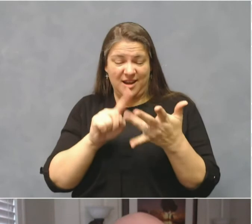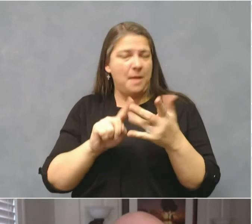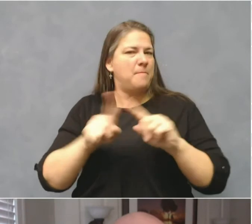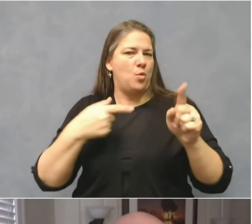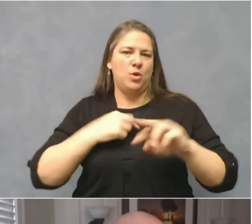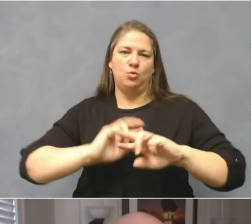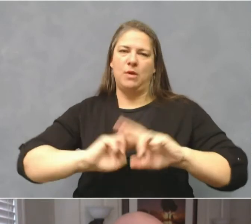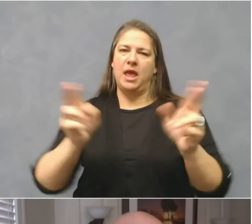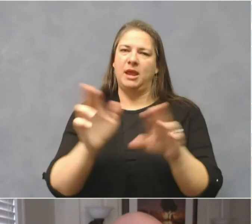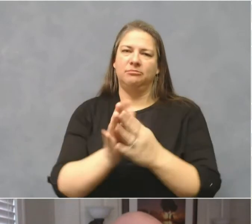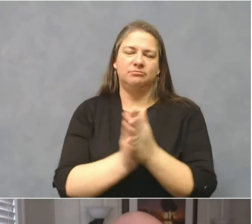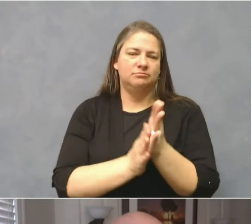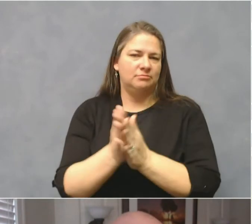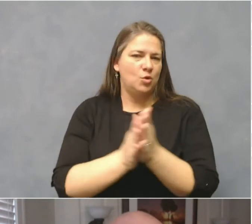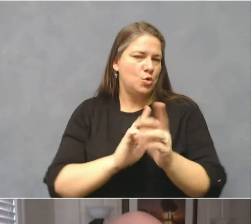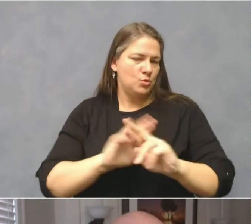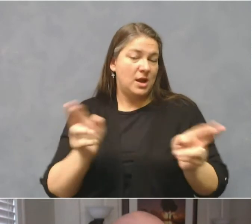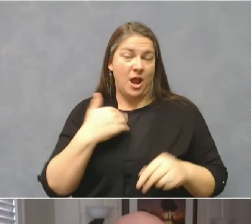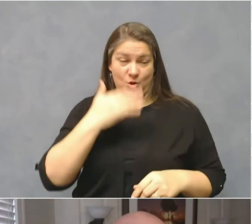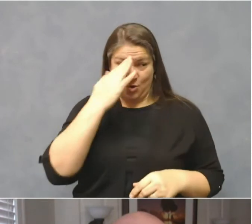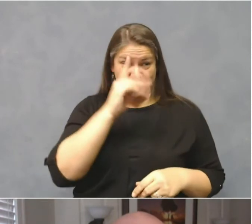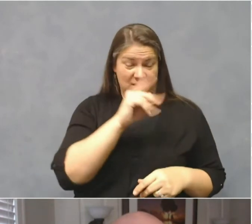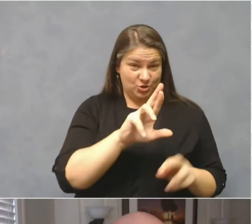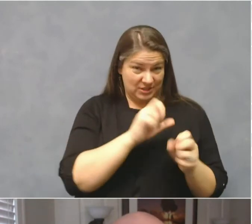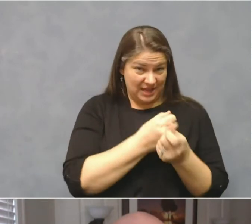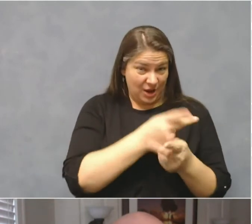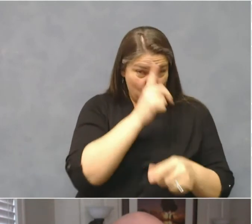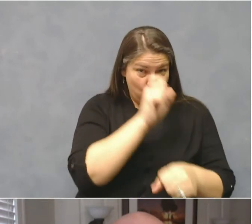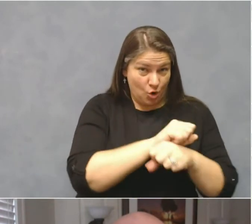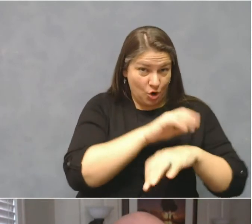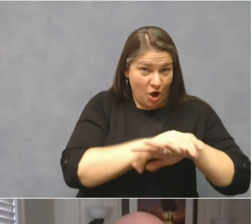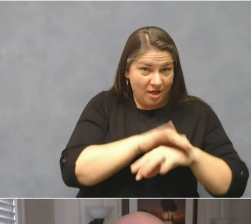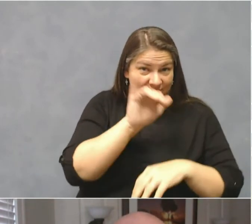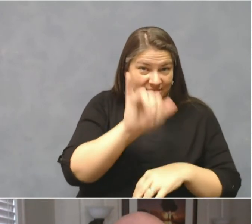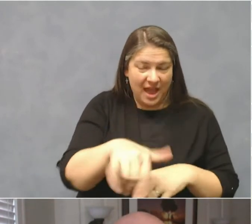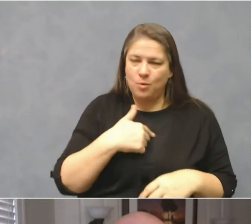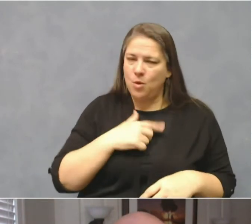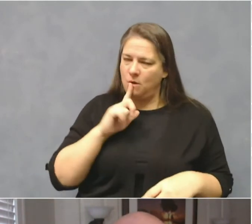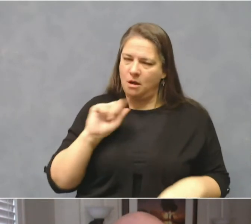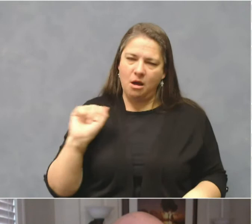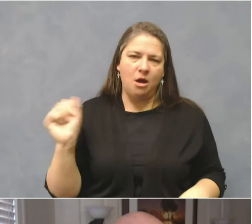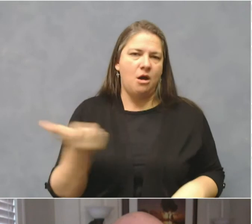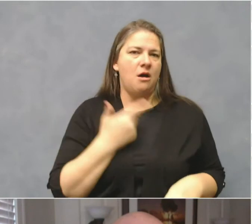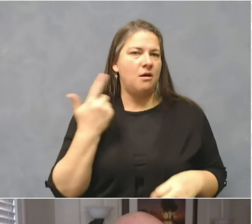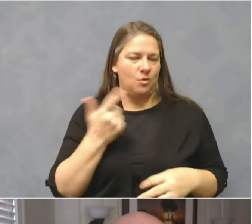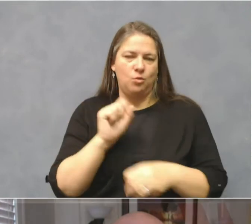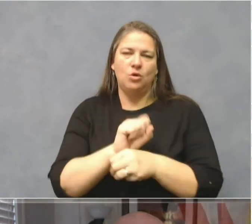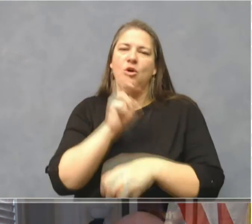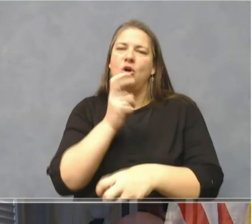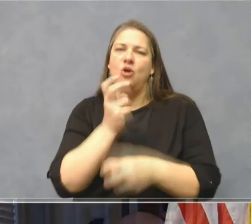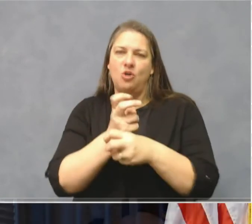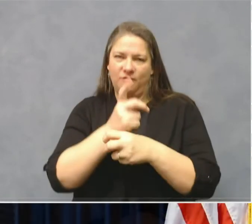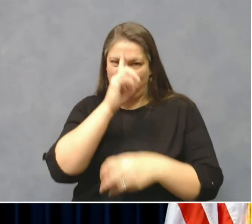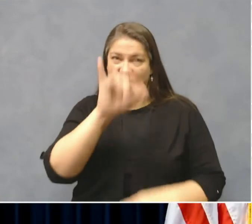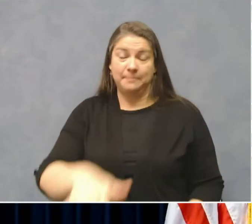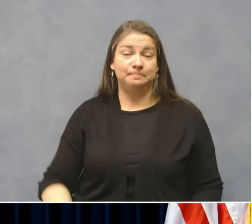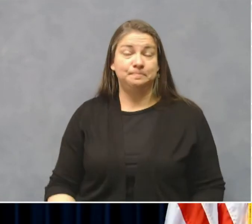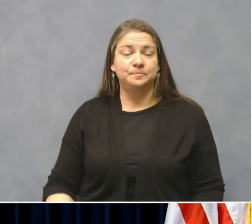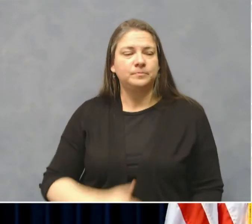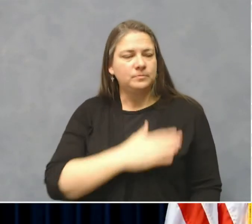Dr. Stack's going to be working on it, and we're all going to be working hard. All right, we'll go to Karen